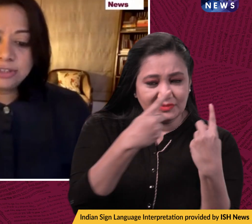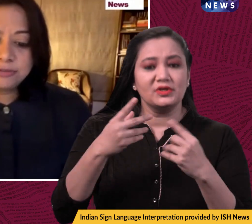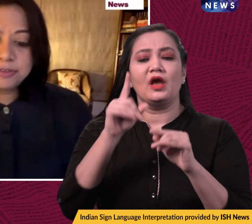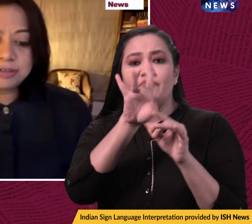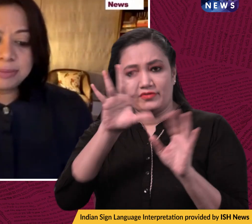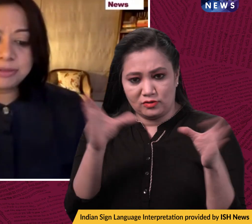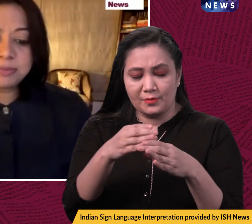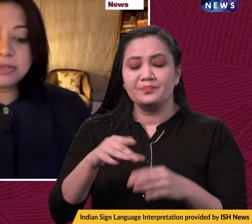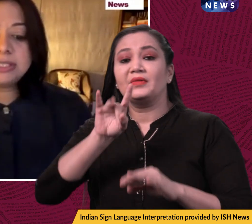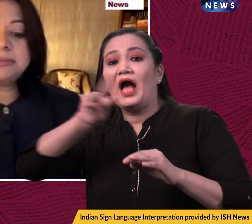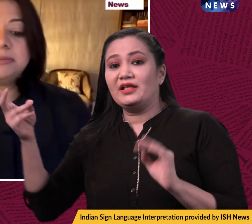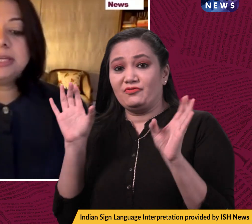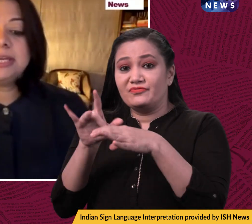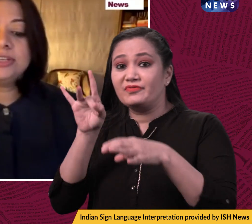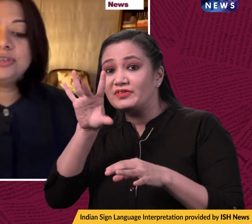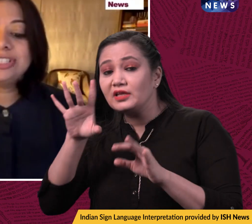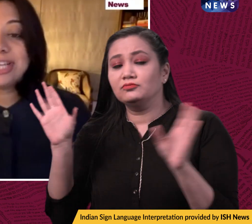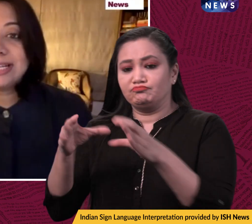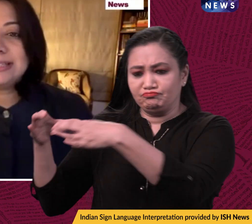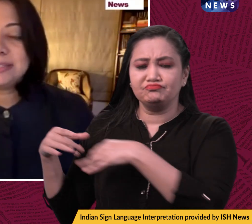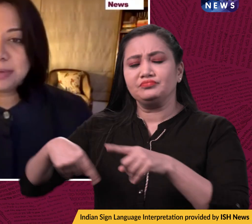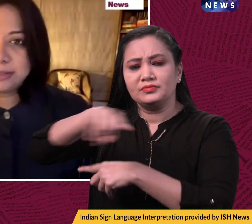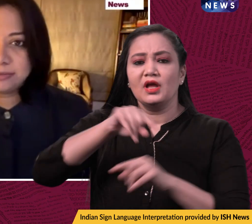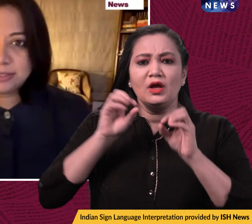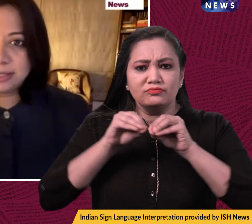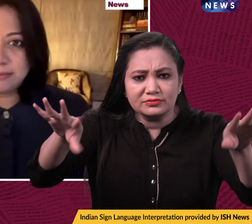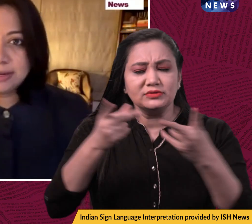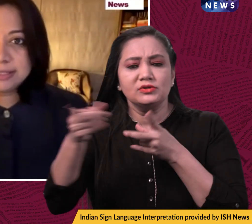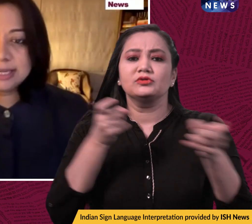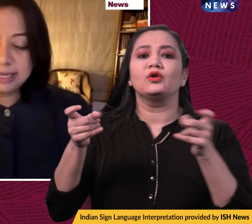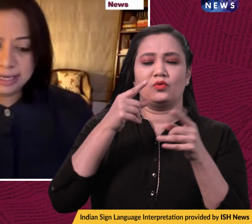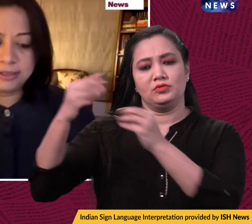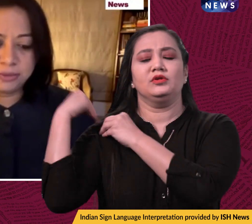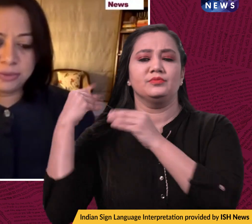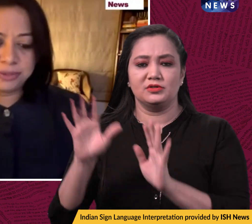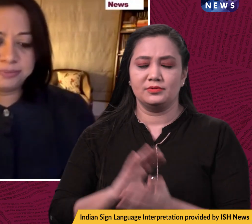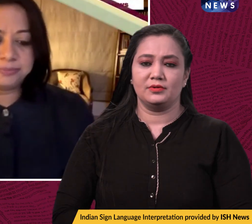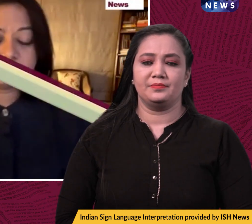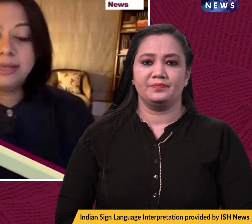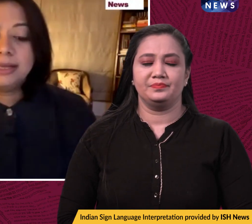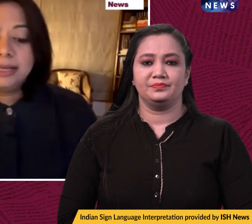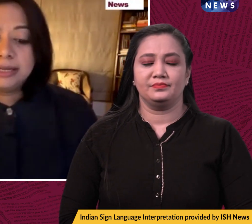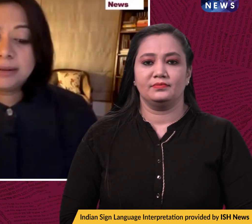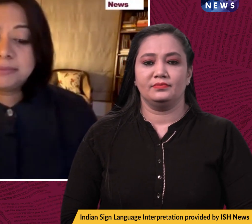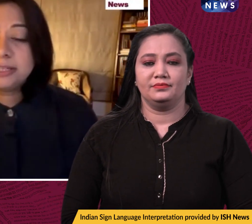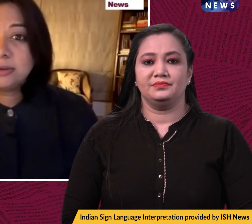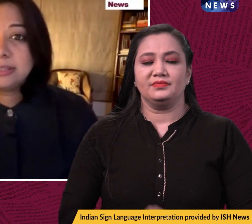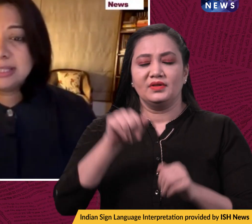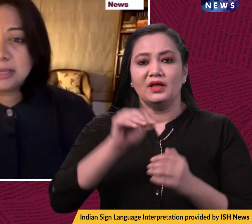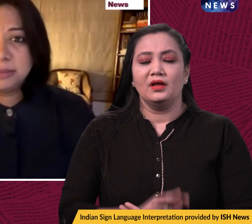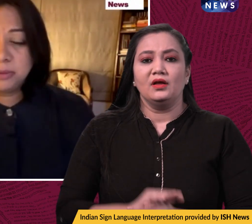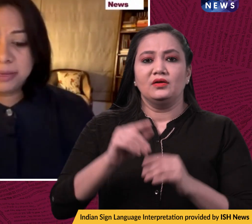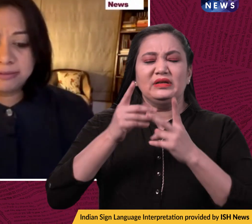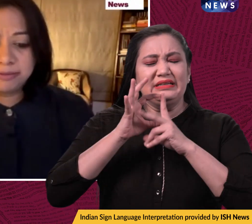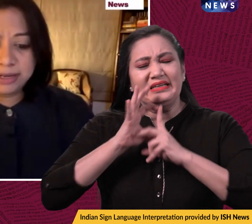the additional 15 rapid response teams have been engaged to check the spread of the Zika virus," end quote. In an update on